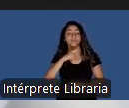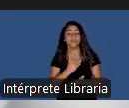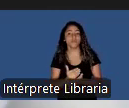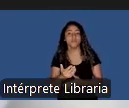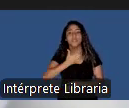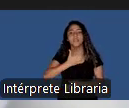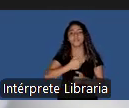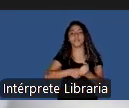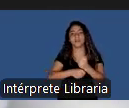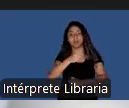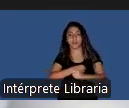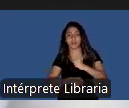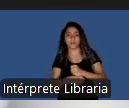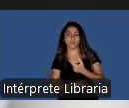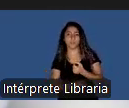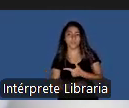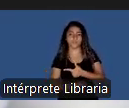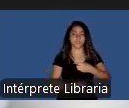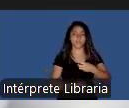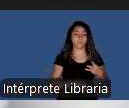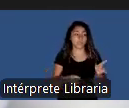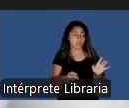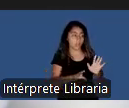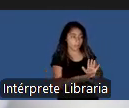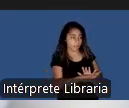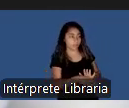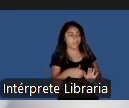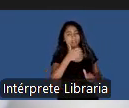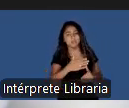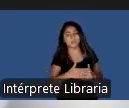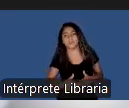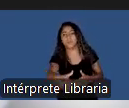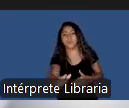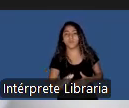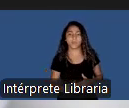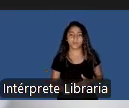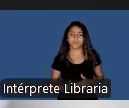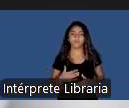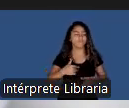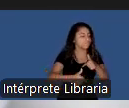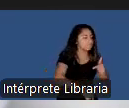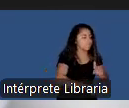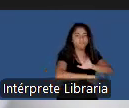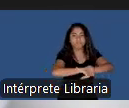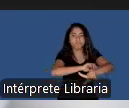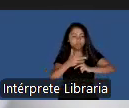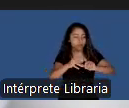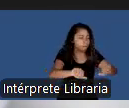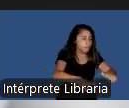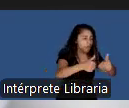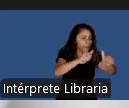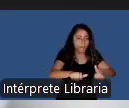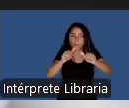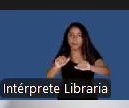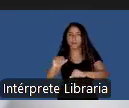Friday started in December last year. As soon as the last year's Black Friday closed, and we've been working on dozens